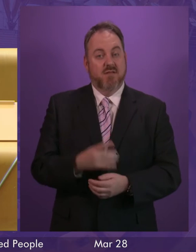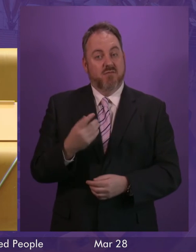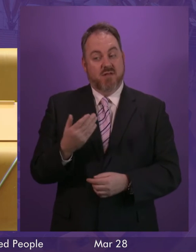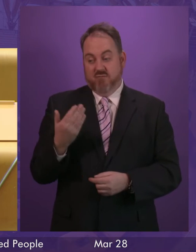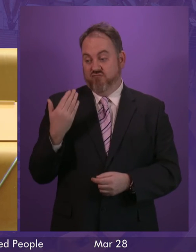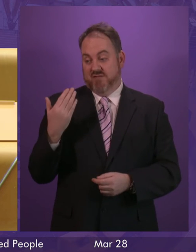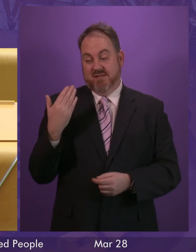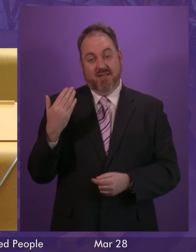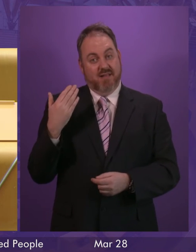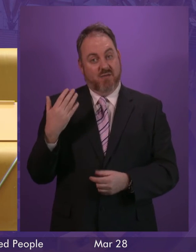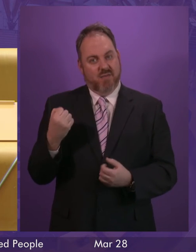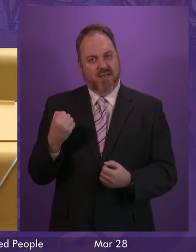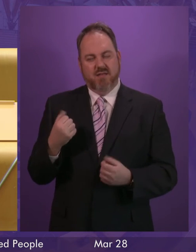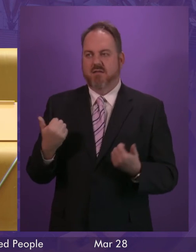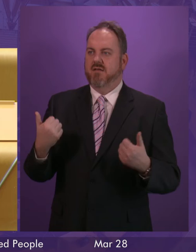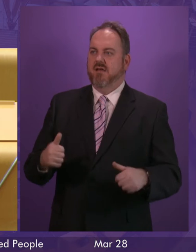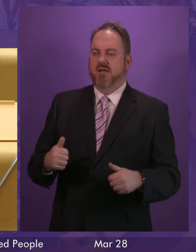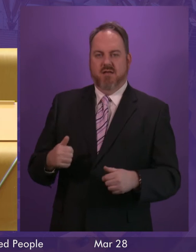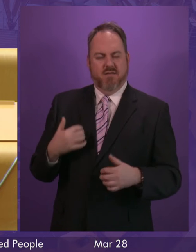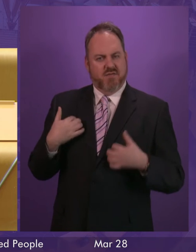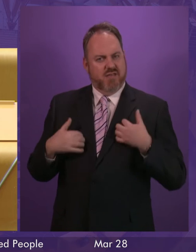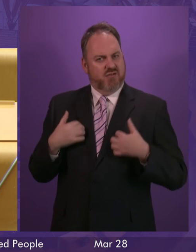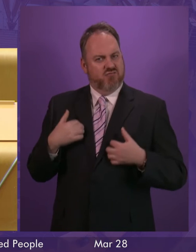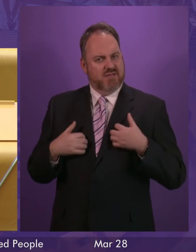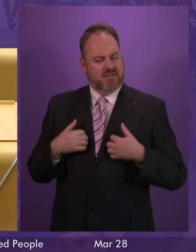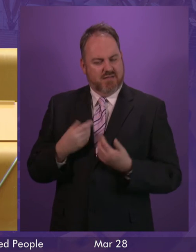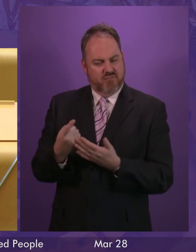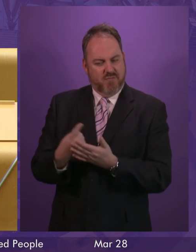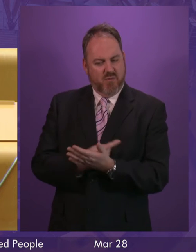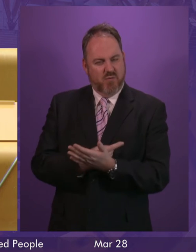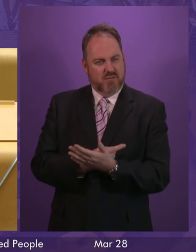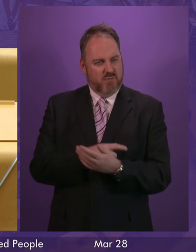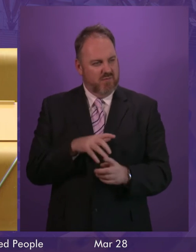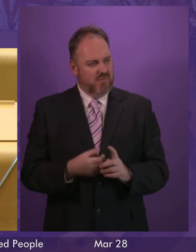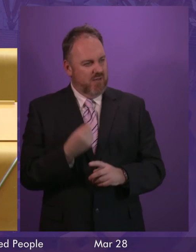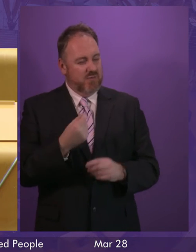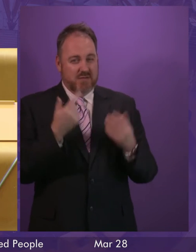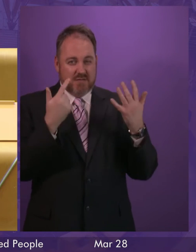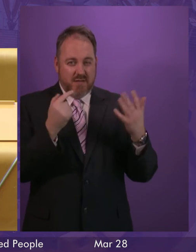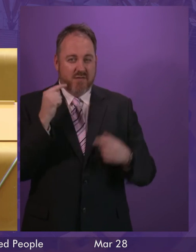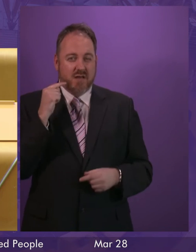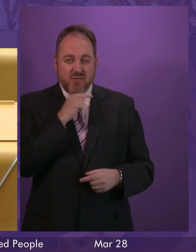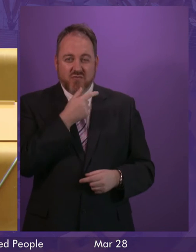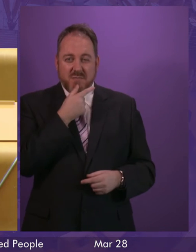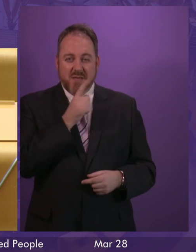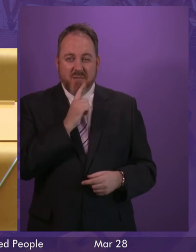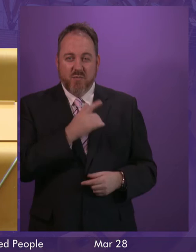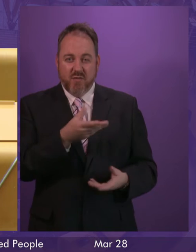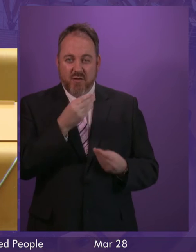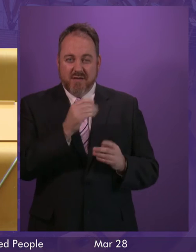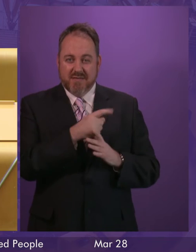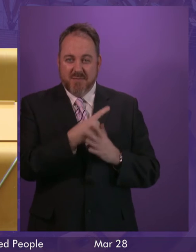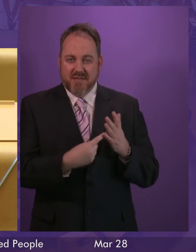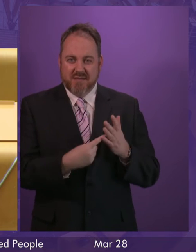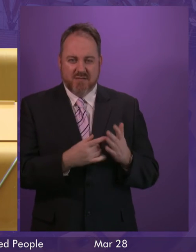very welcome, but a very concerning piece of work. 700 people with learning disabilities were being cared for away